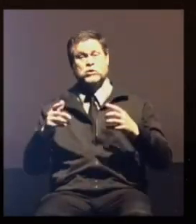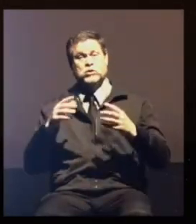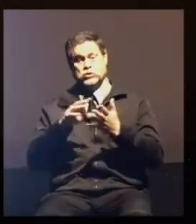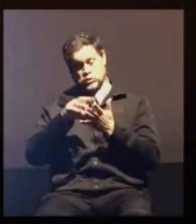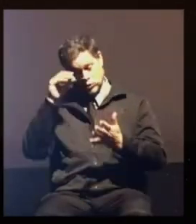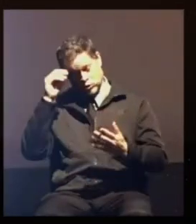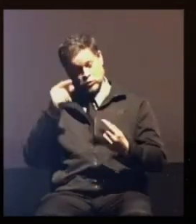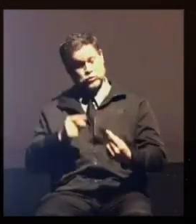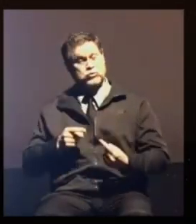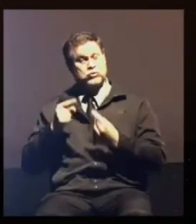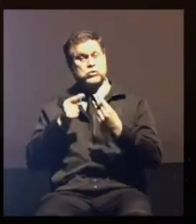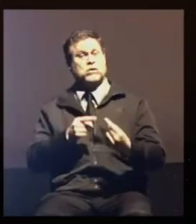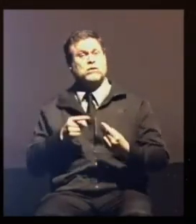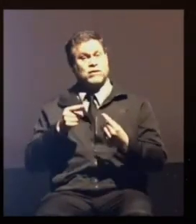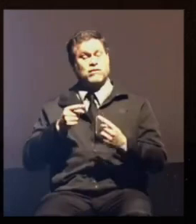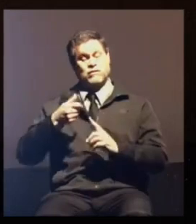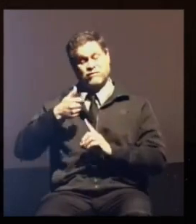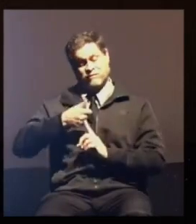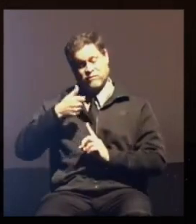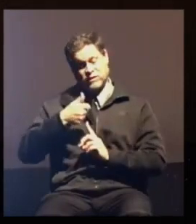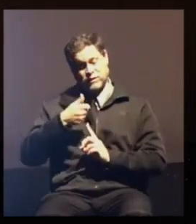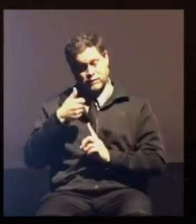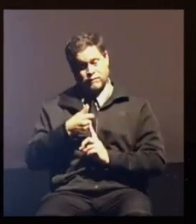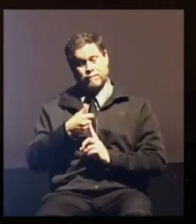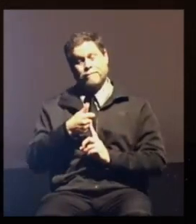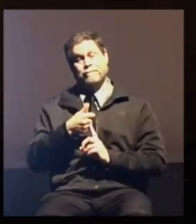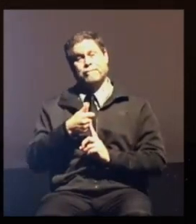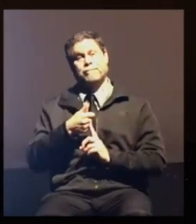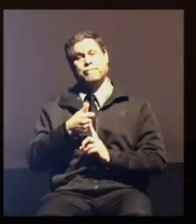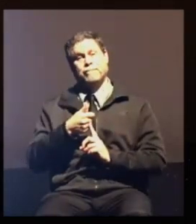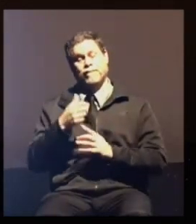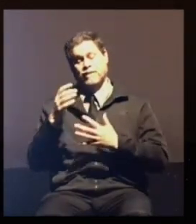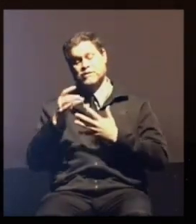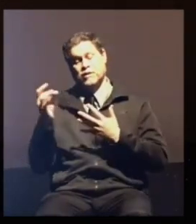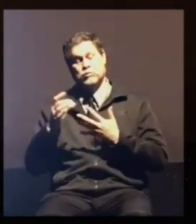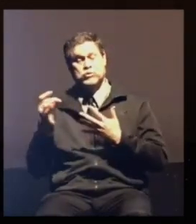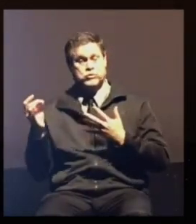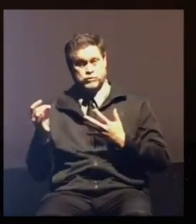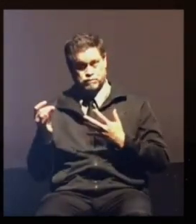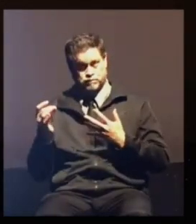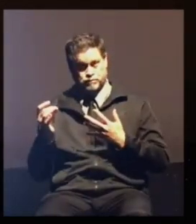struggle, even for him, is optional.